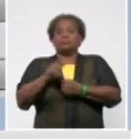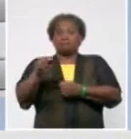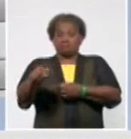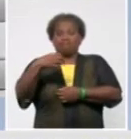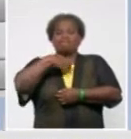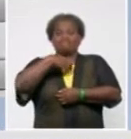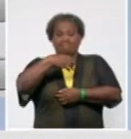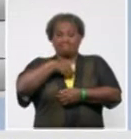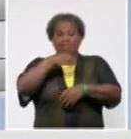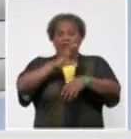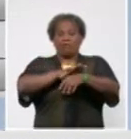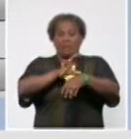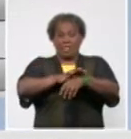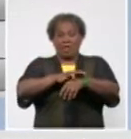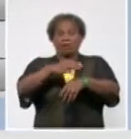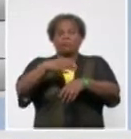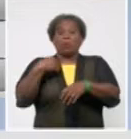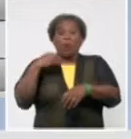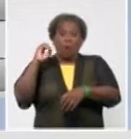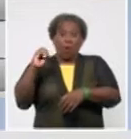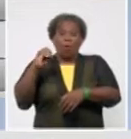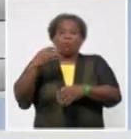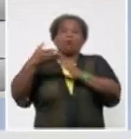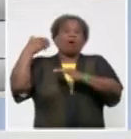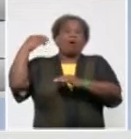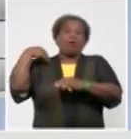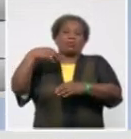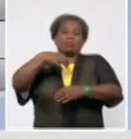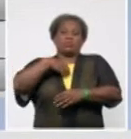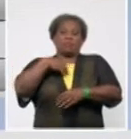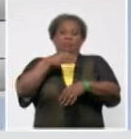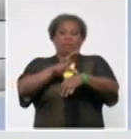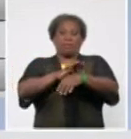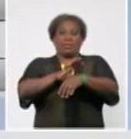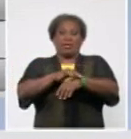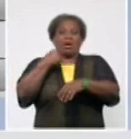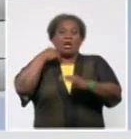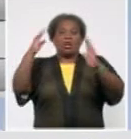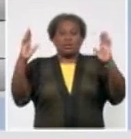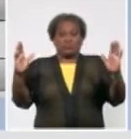5,003 deaths were reported only yesterday, which accounts for